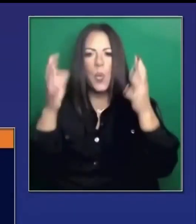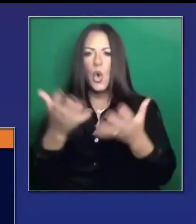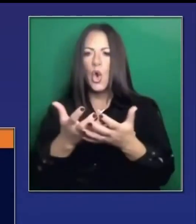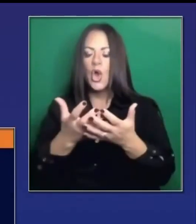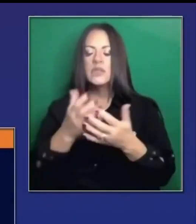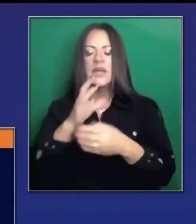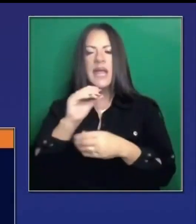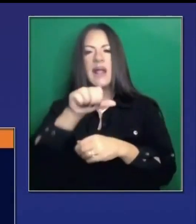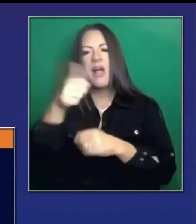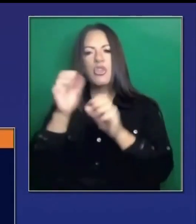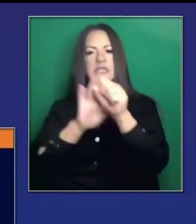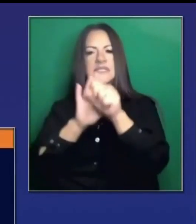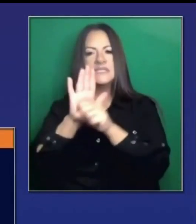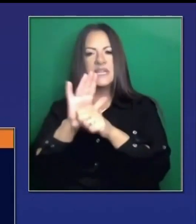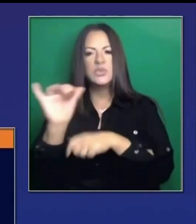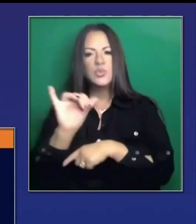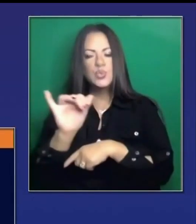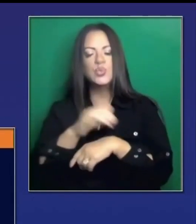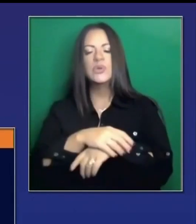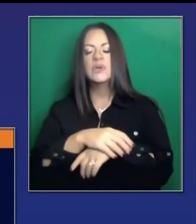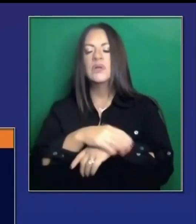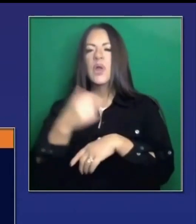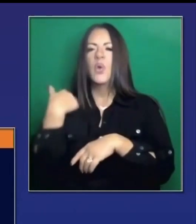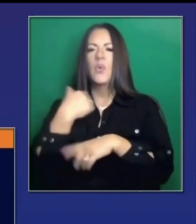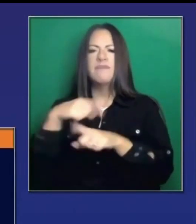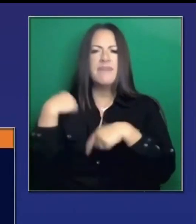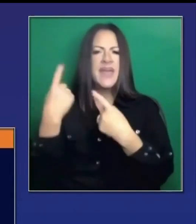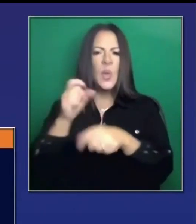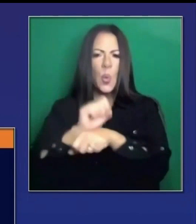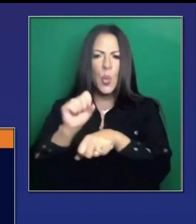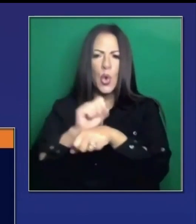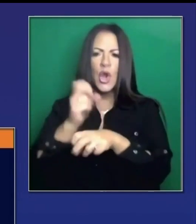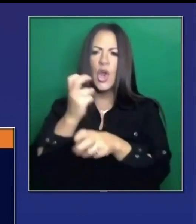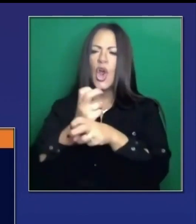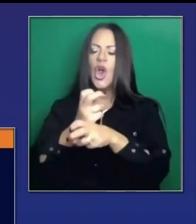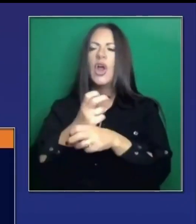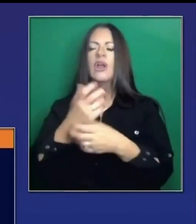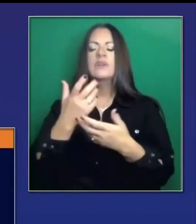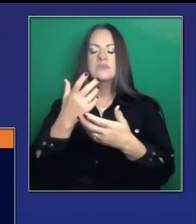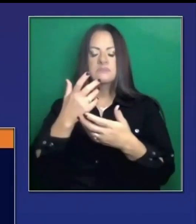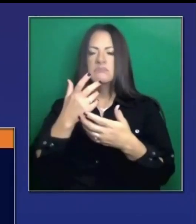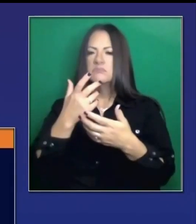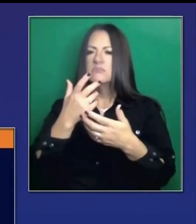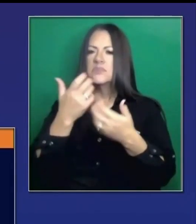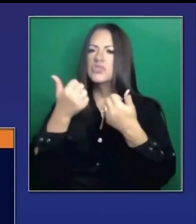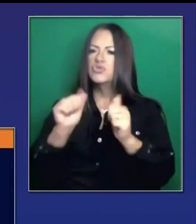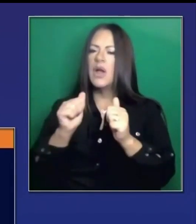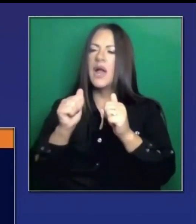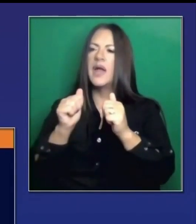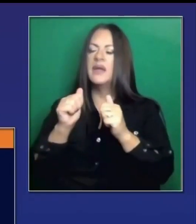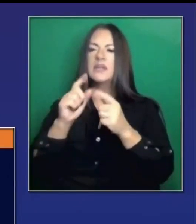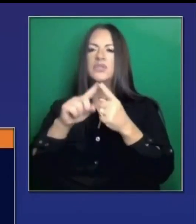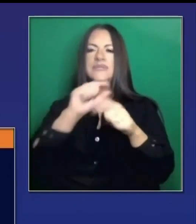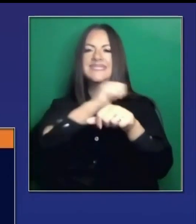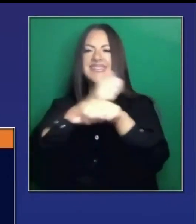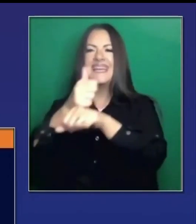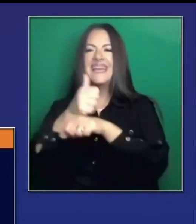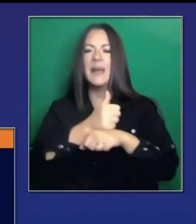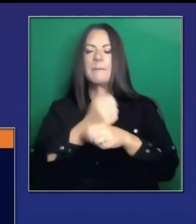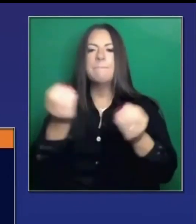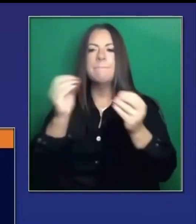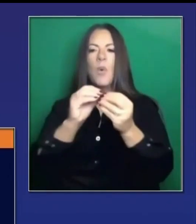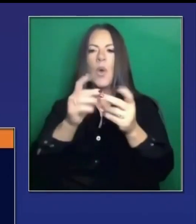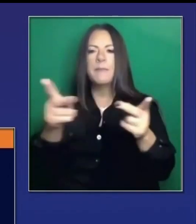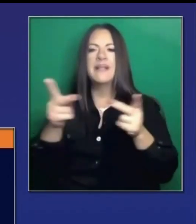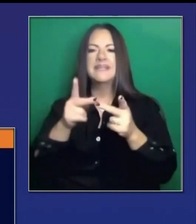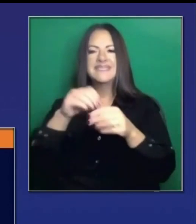454,000. We're already working this last number of days to increase the number of distribution sites and, more importantly, to accelerate